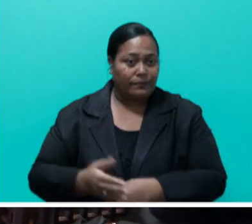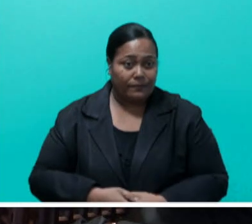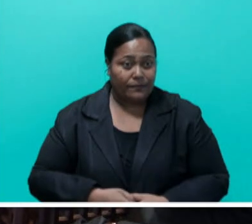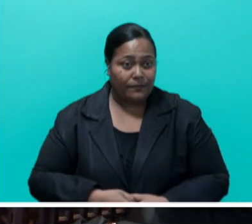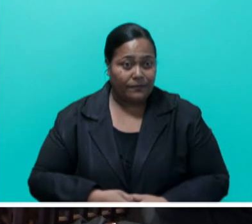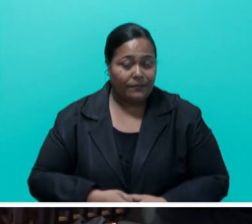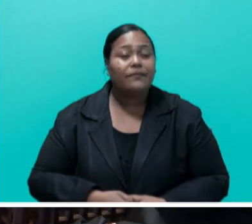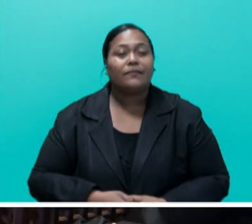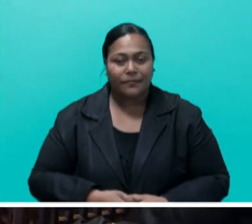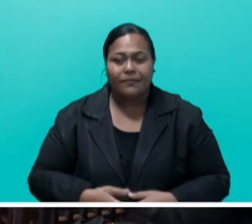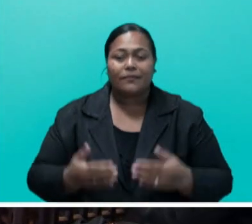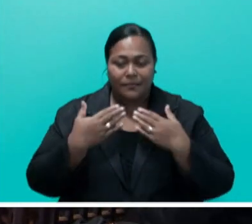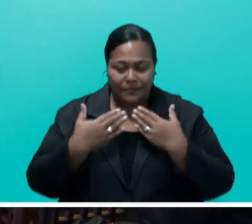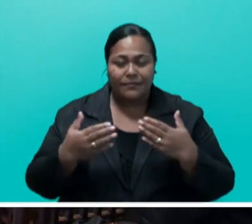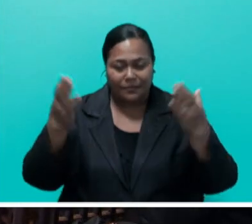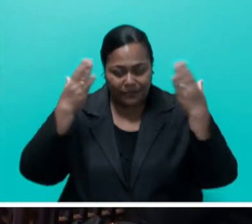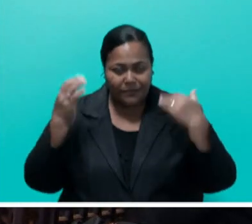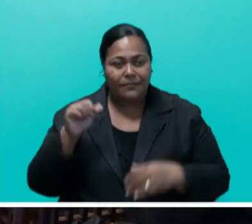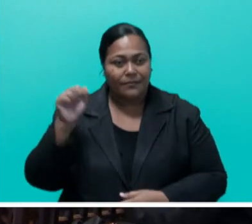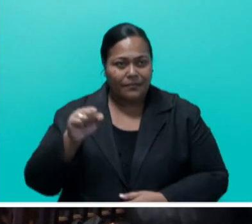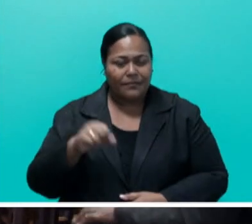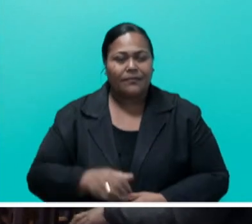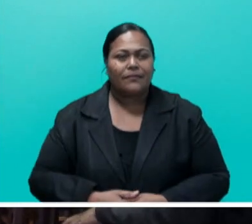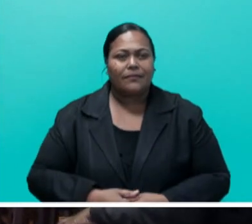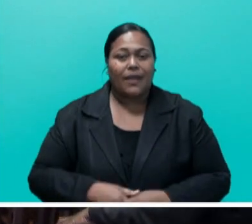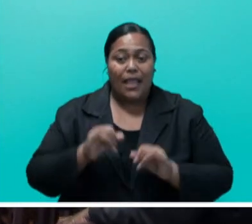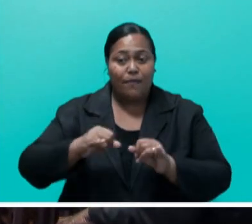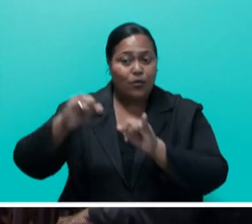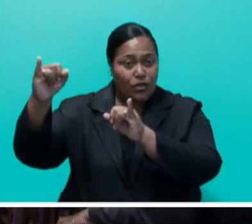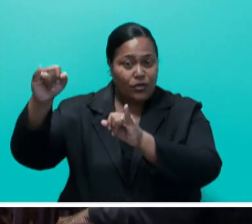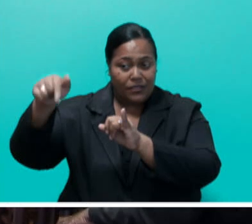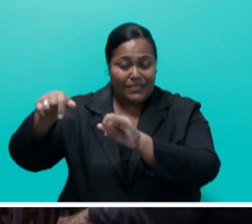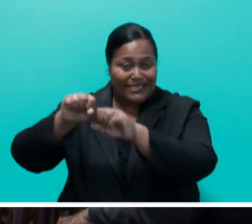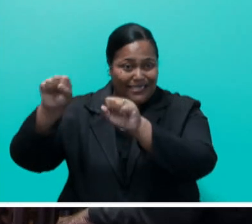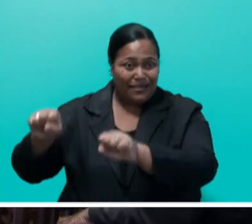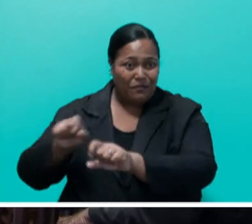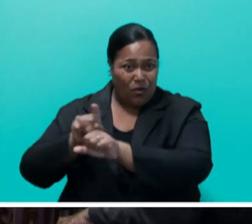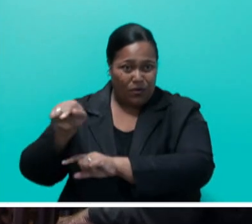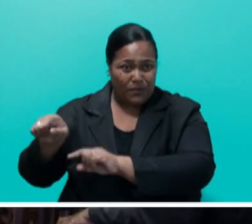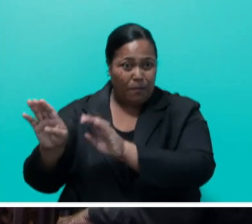Yes, thank you, Honourable Speaker. In terms of immigration and the systems at the border,